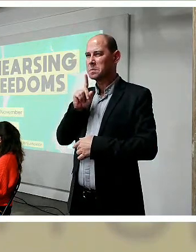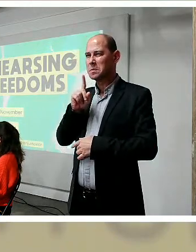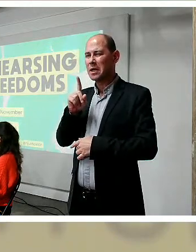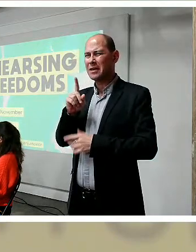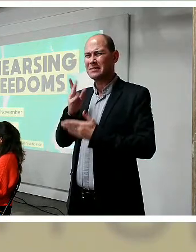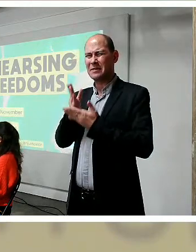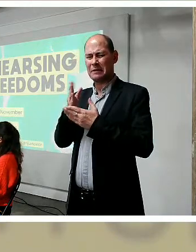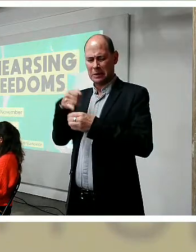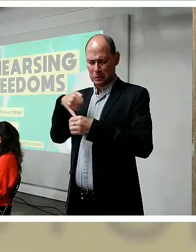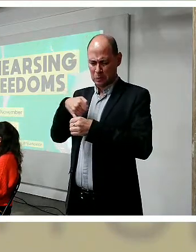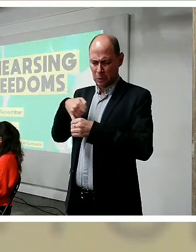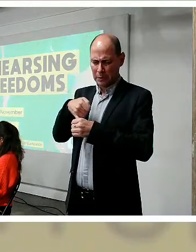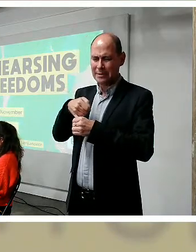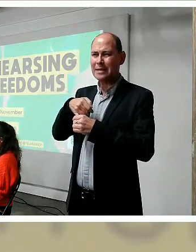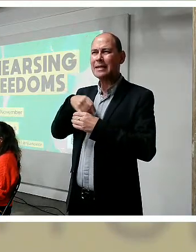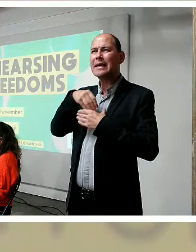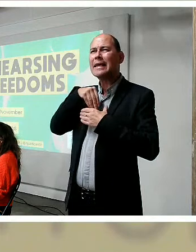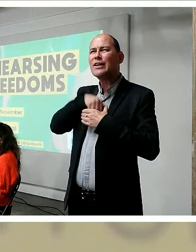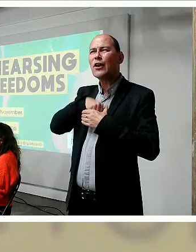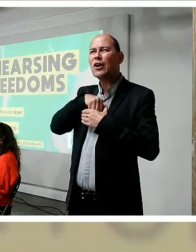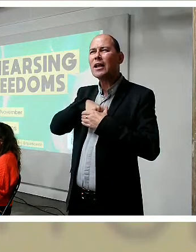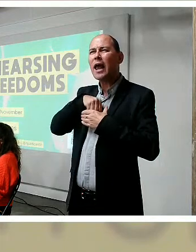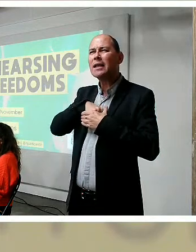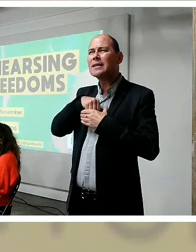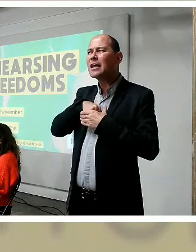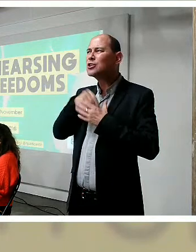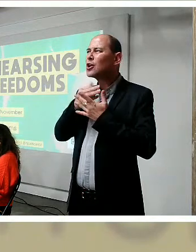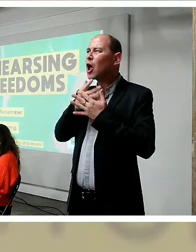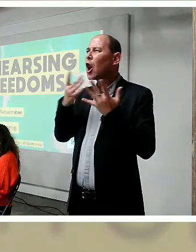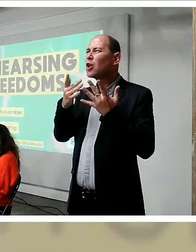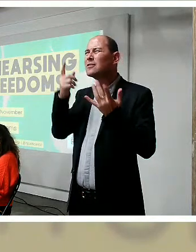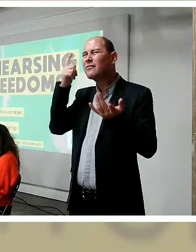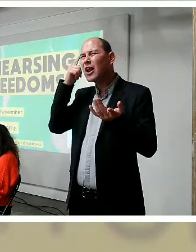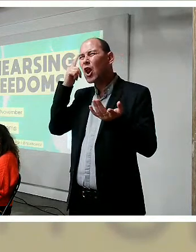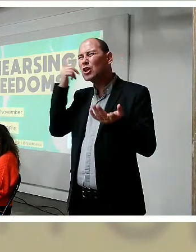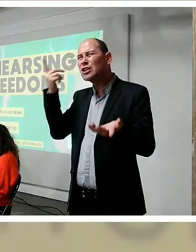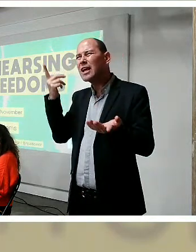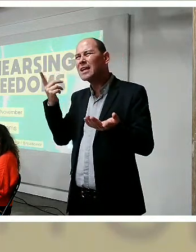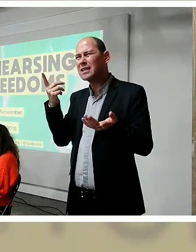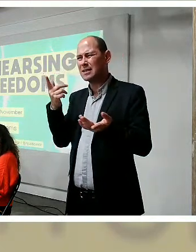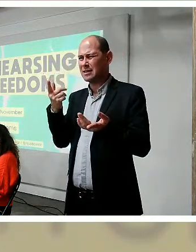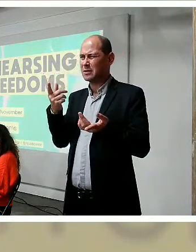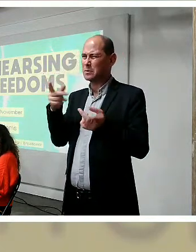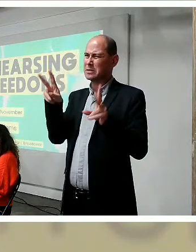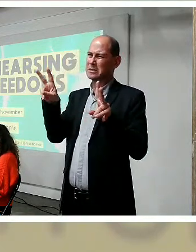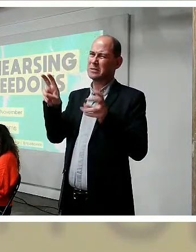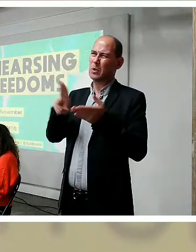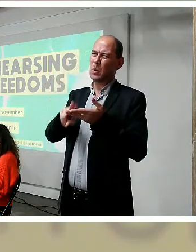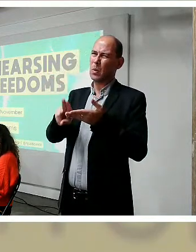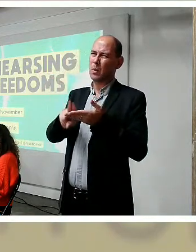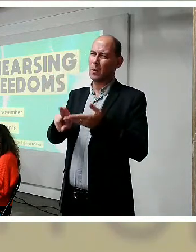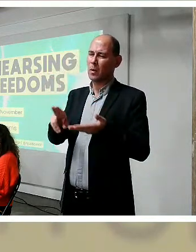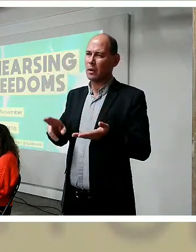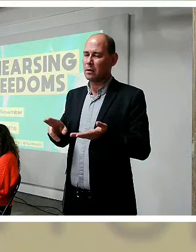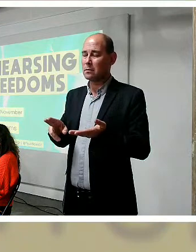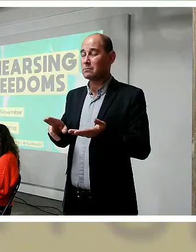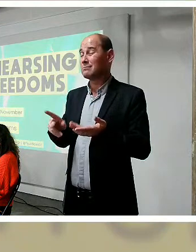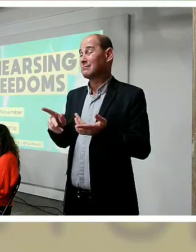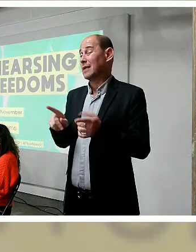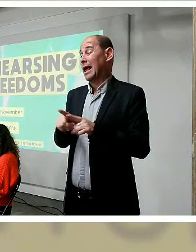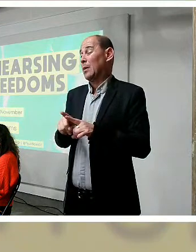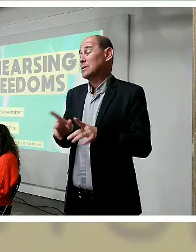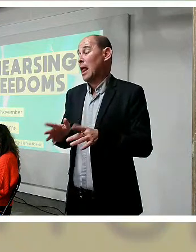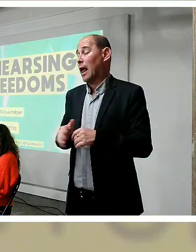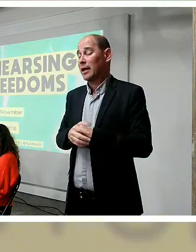internalization of a lot of the logics that were being normalized, right? So the idea that basically everything's your fault, this